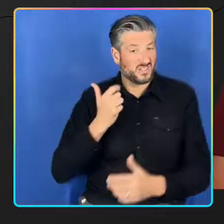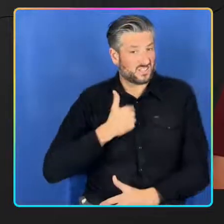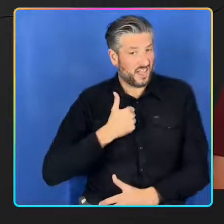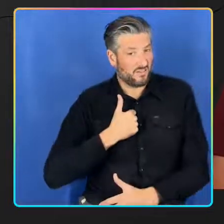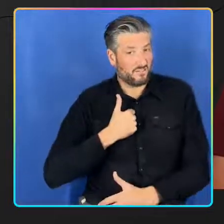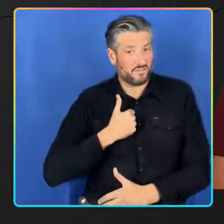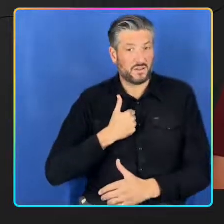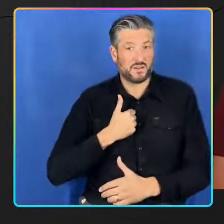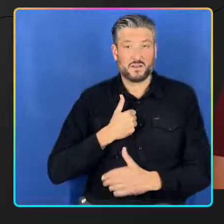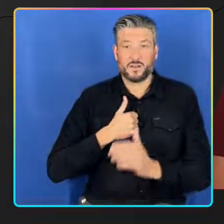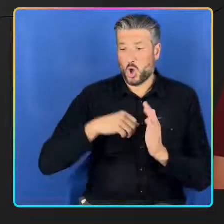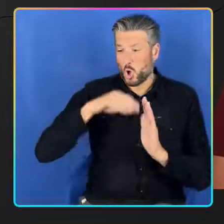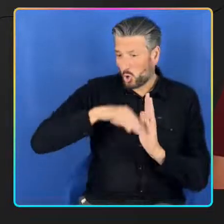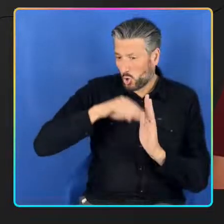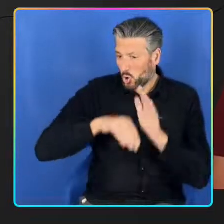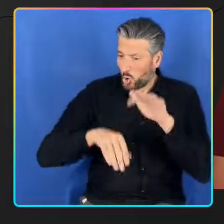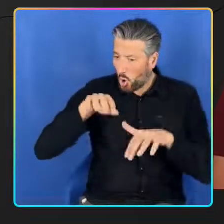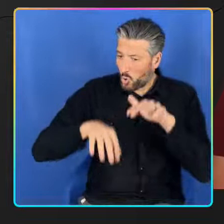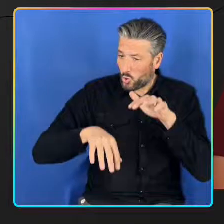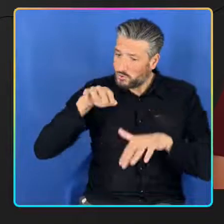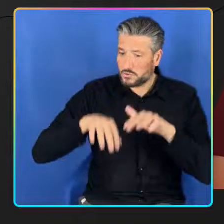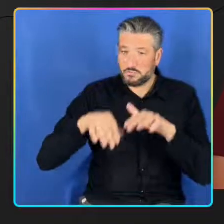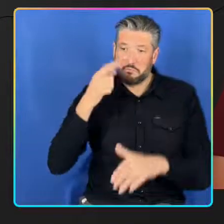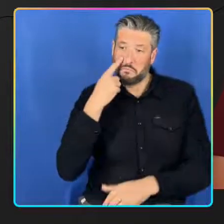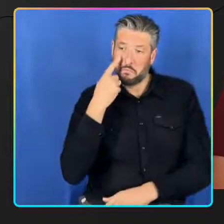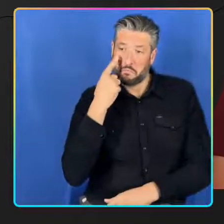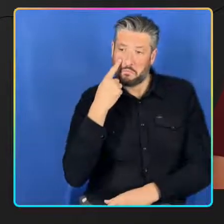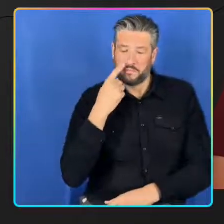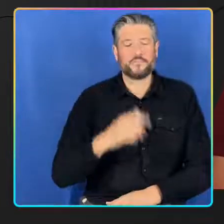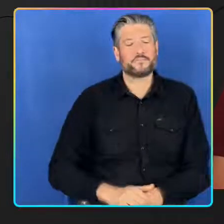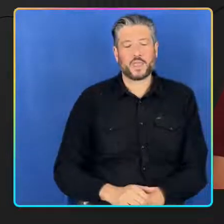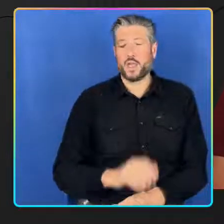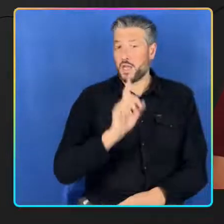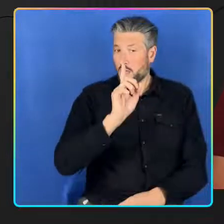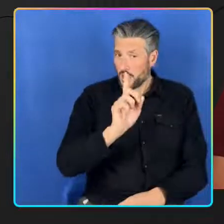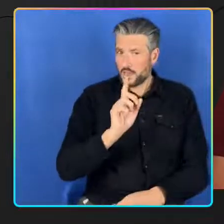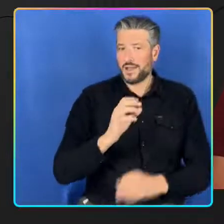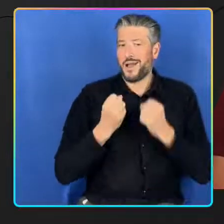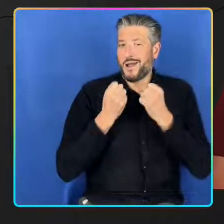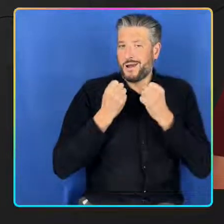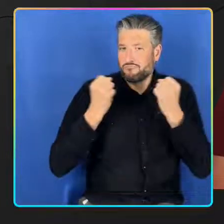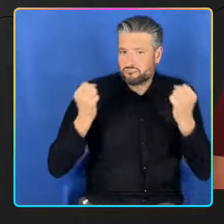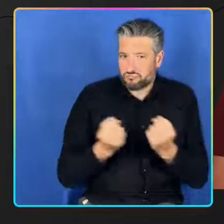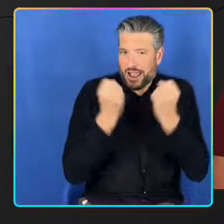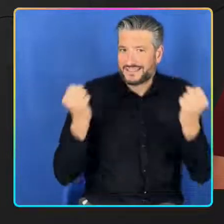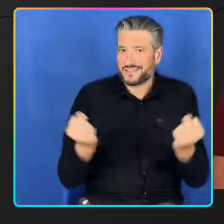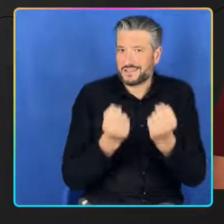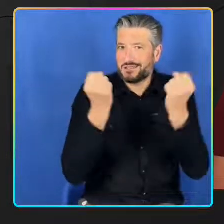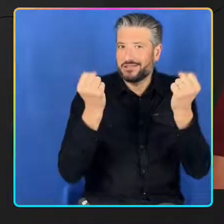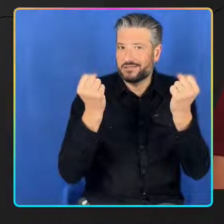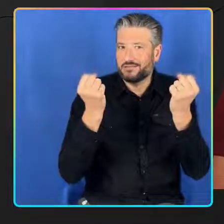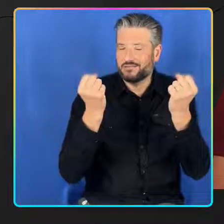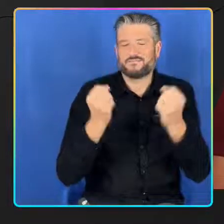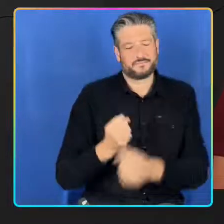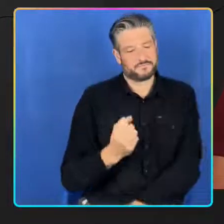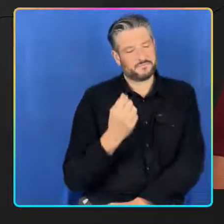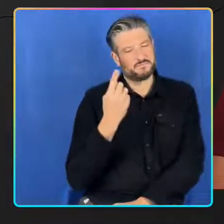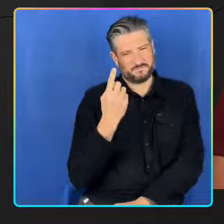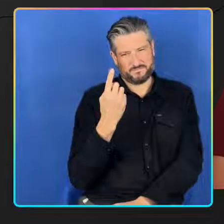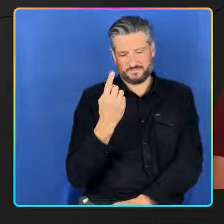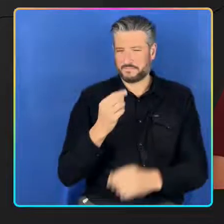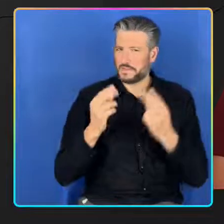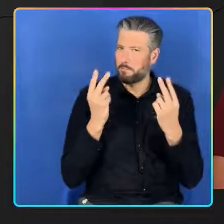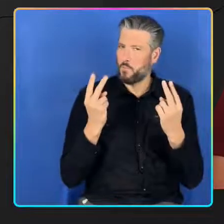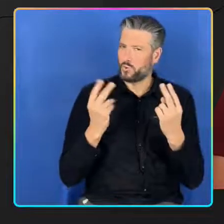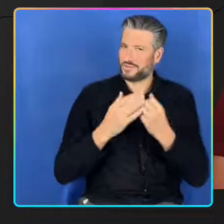No matter what anyone tells you, practice is probably the single most important thing to learning anything beyond a superficial knowledge that's just enough to get you